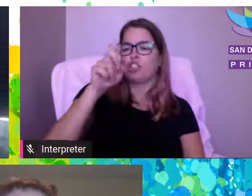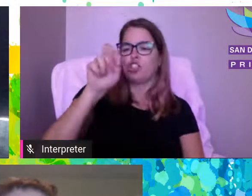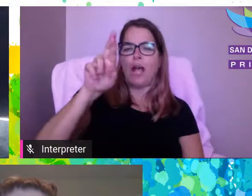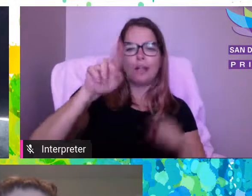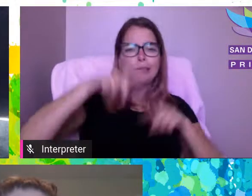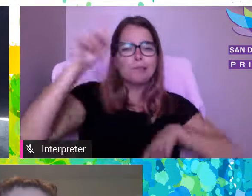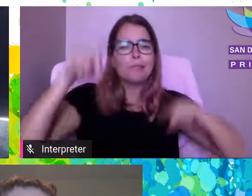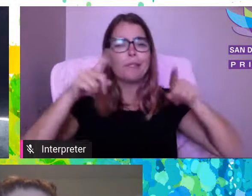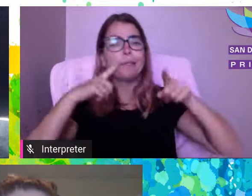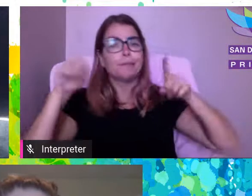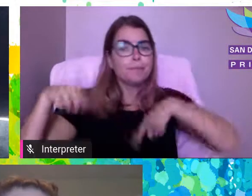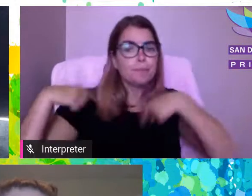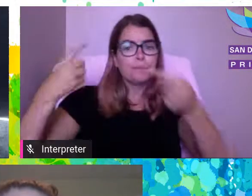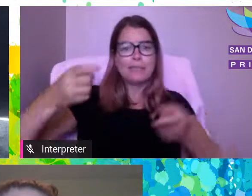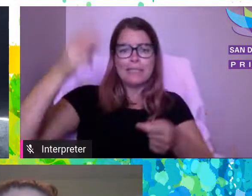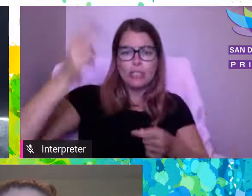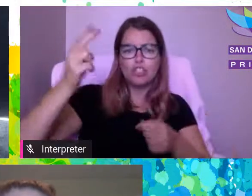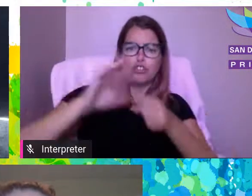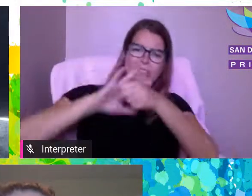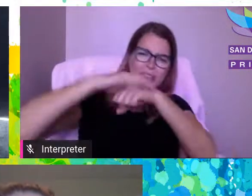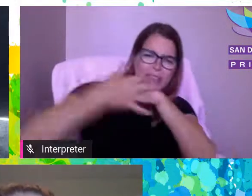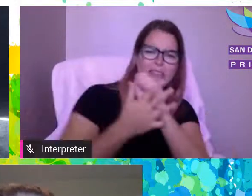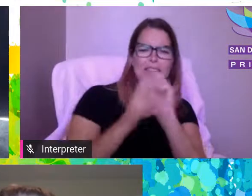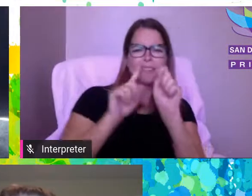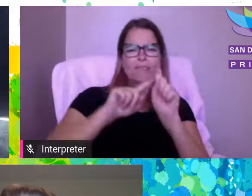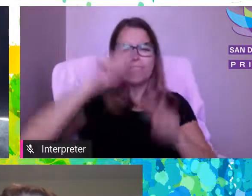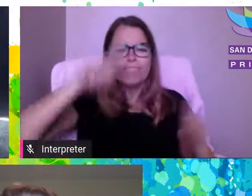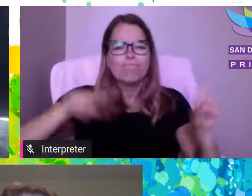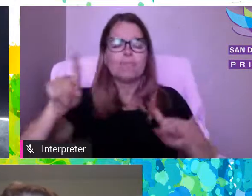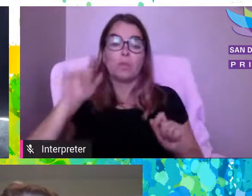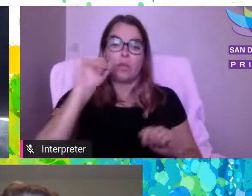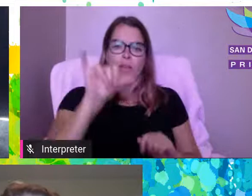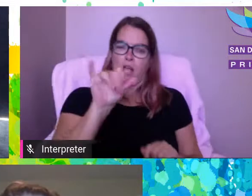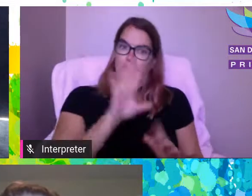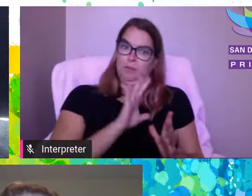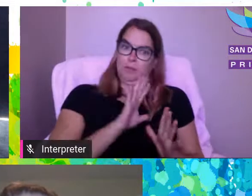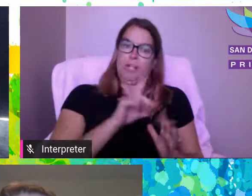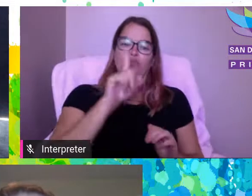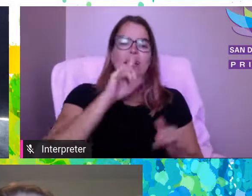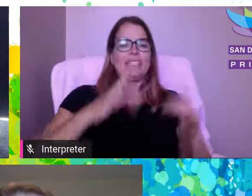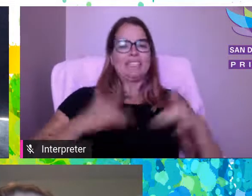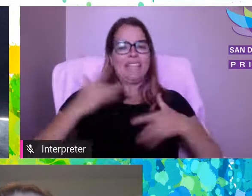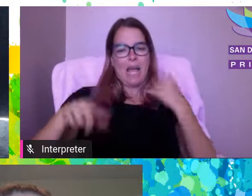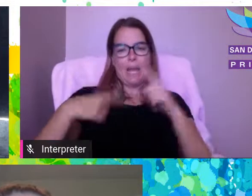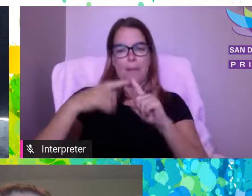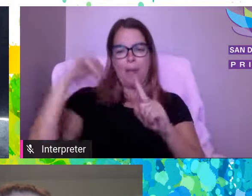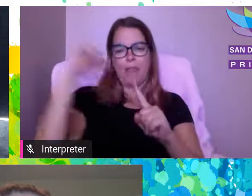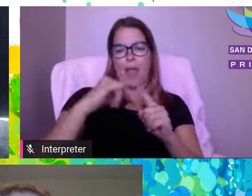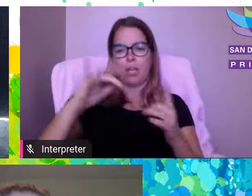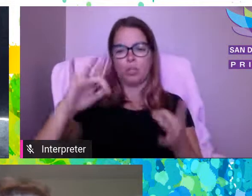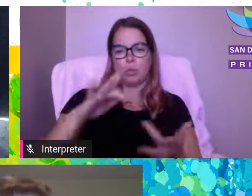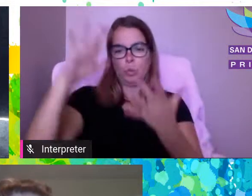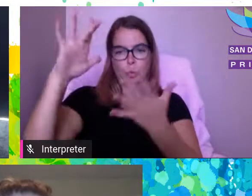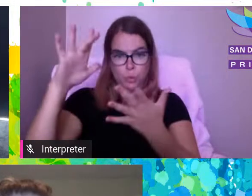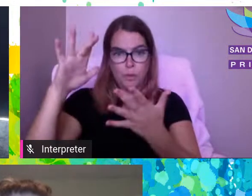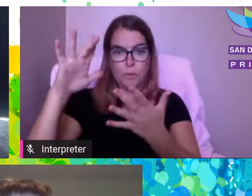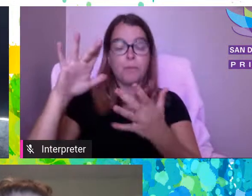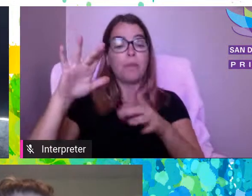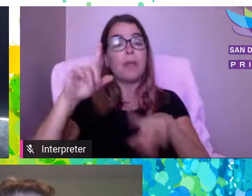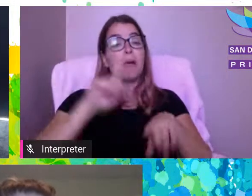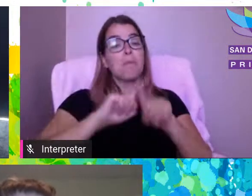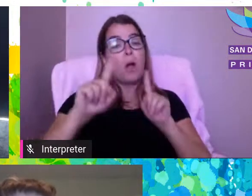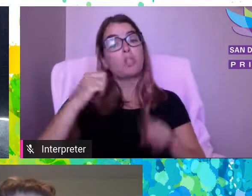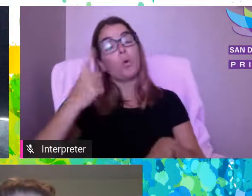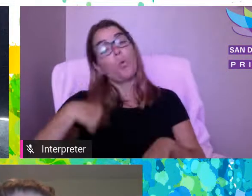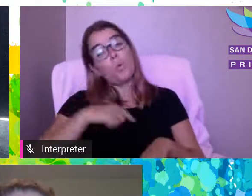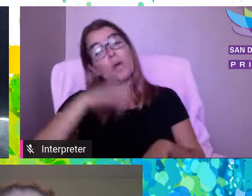throughout the world. And so that's what really got us excited about this tour. So we knew that even though the outdoor event would have